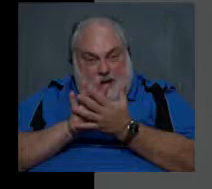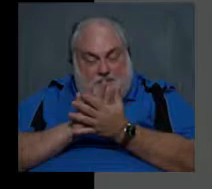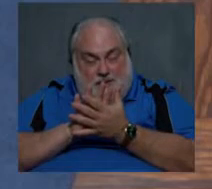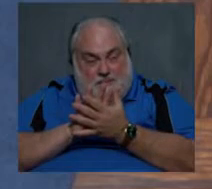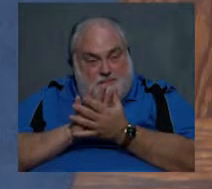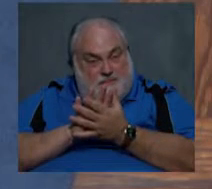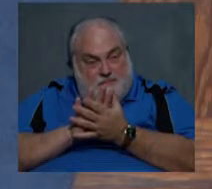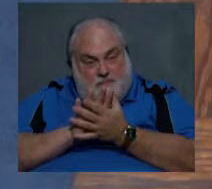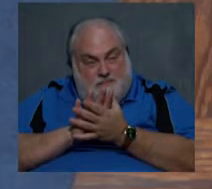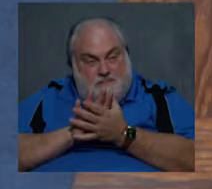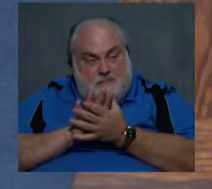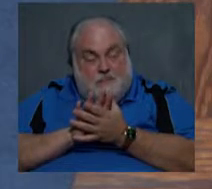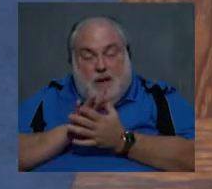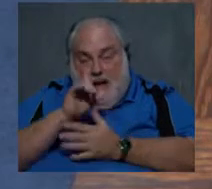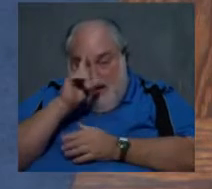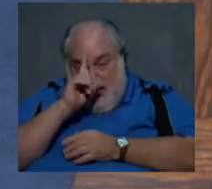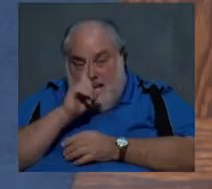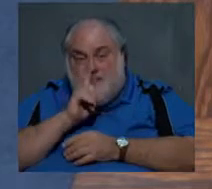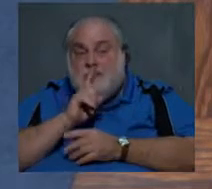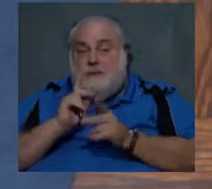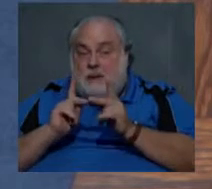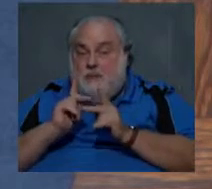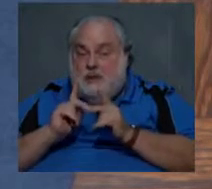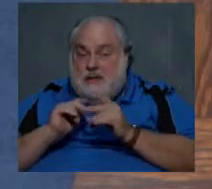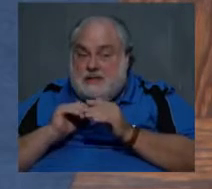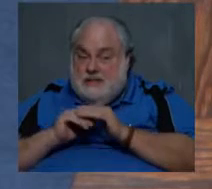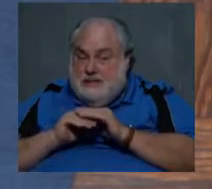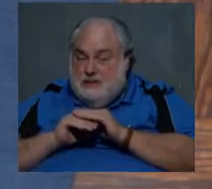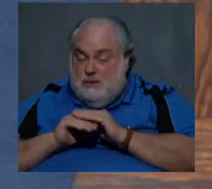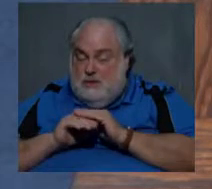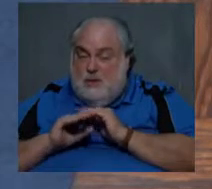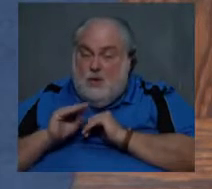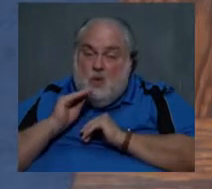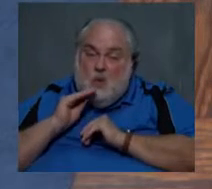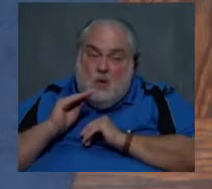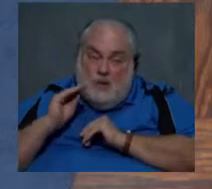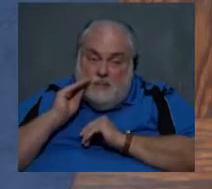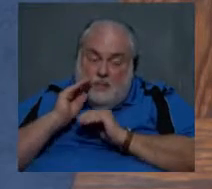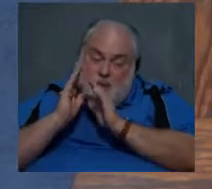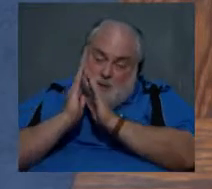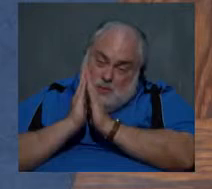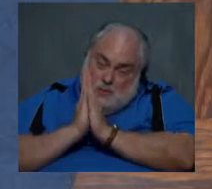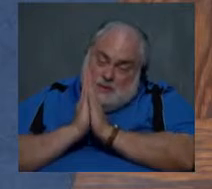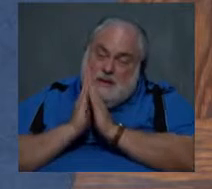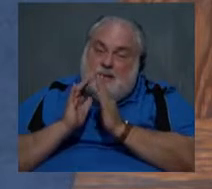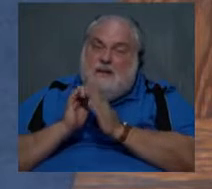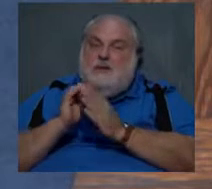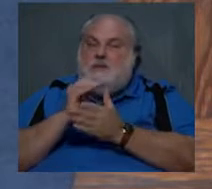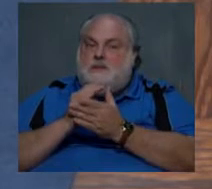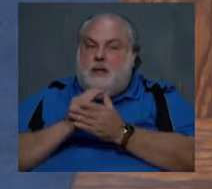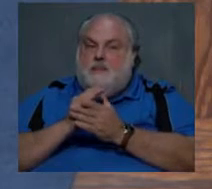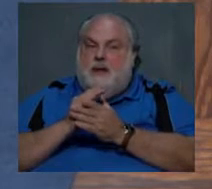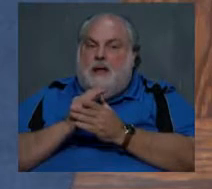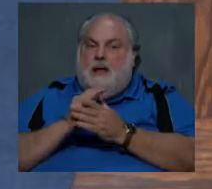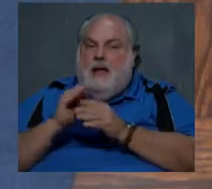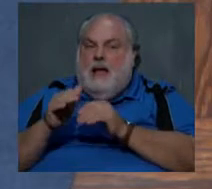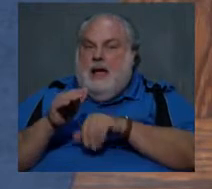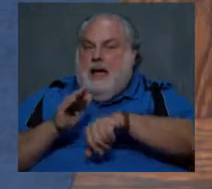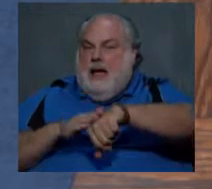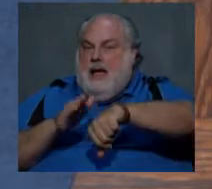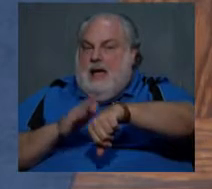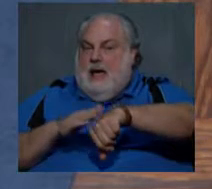not, obviously we need, people need entrances to the houses, but I would request that we put some sort of a hazard sign up